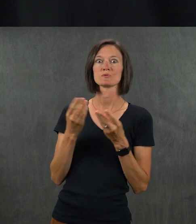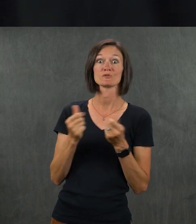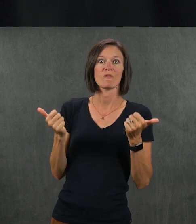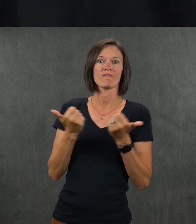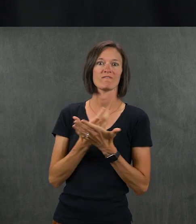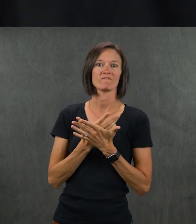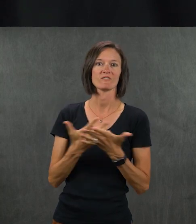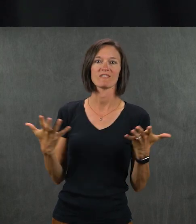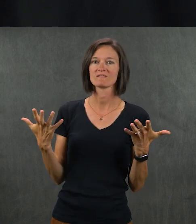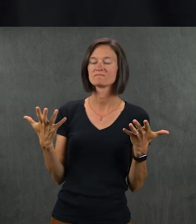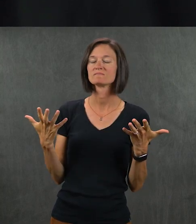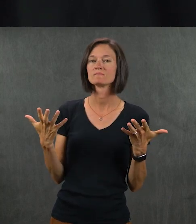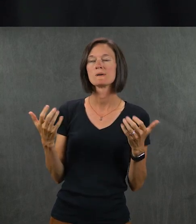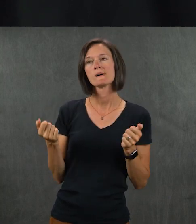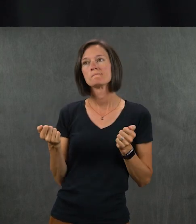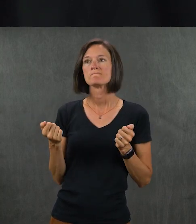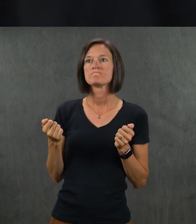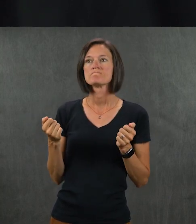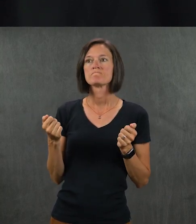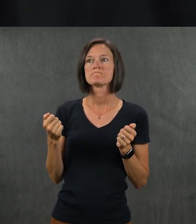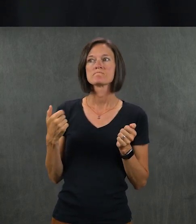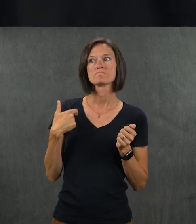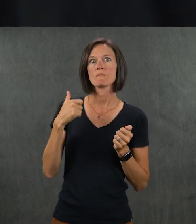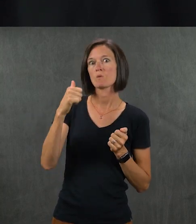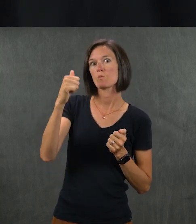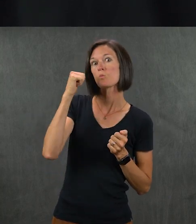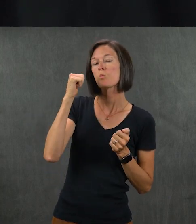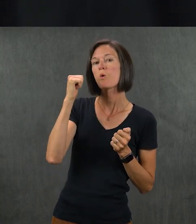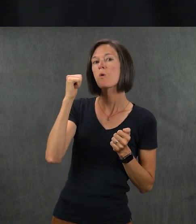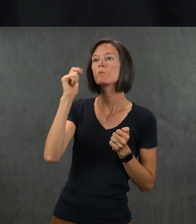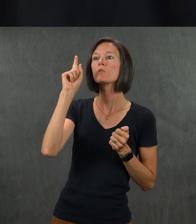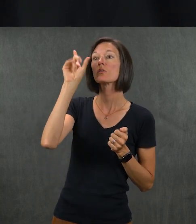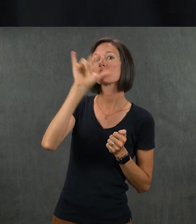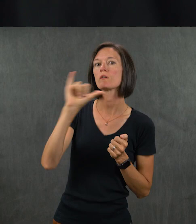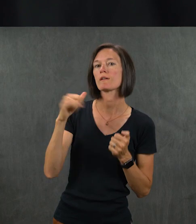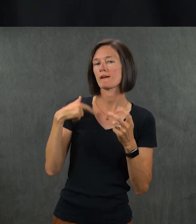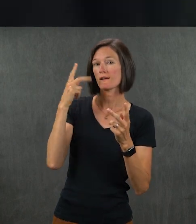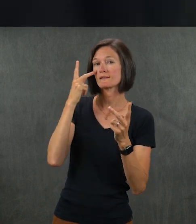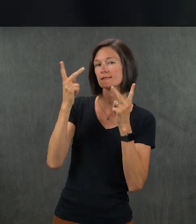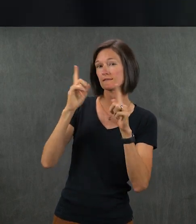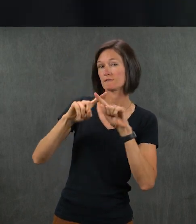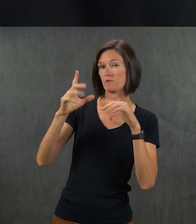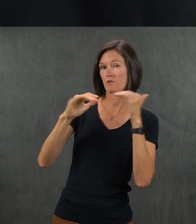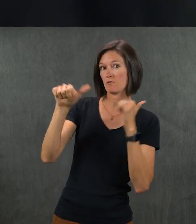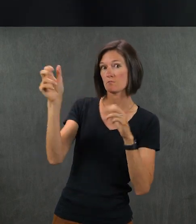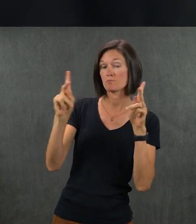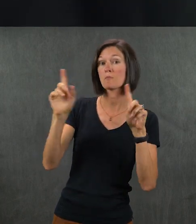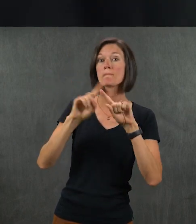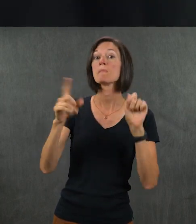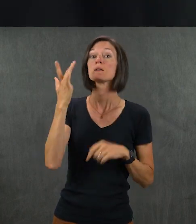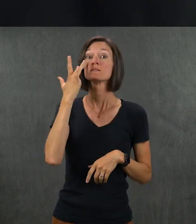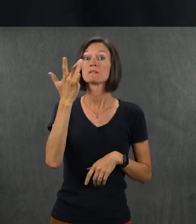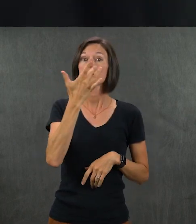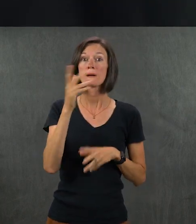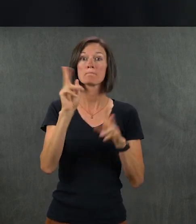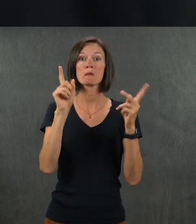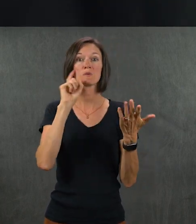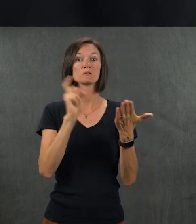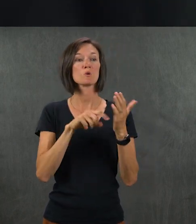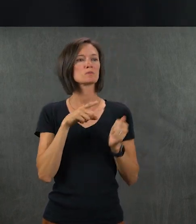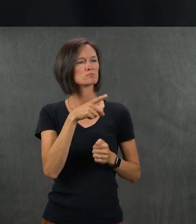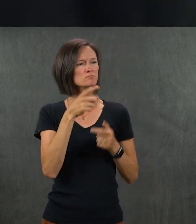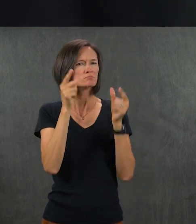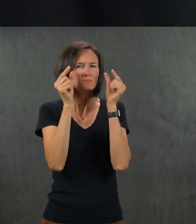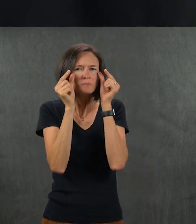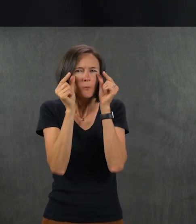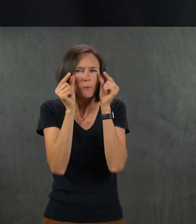solve everything. I will not appear that I don't see as well as everyone else. But when I had contacts, people could see me squinting more because